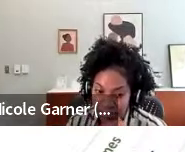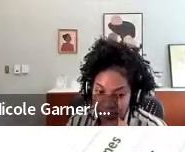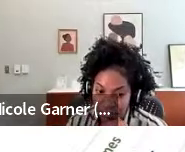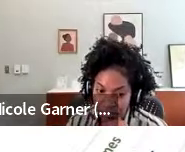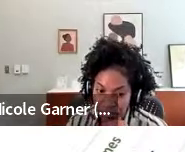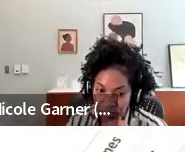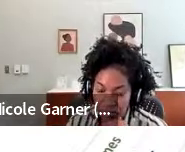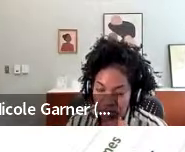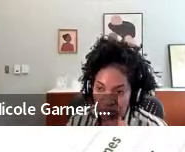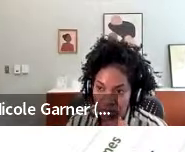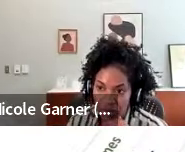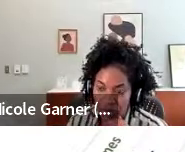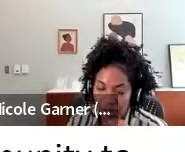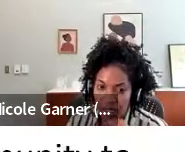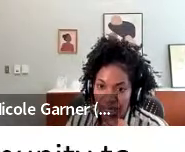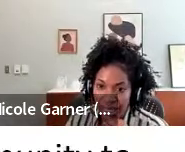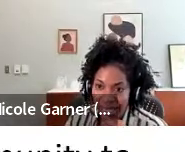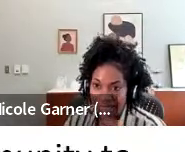pandemic.